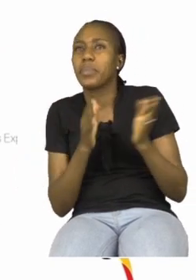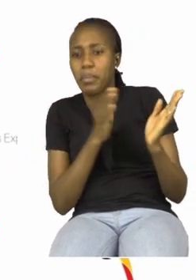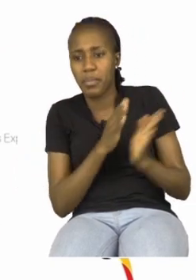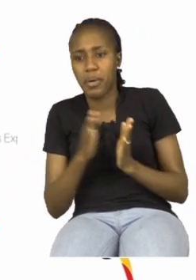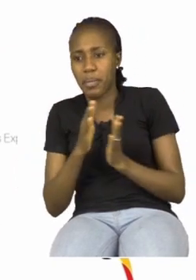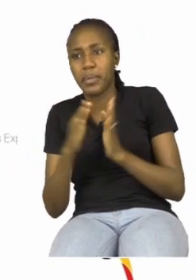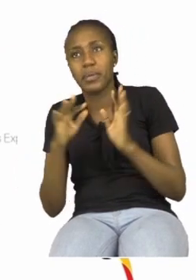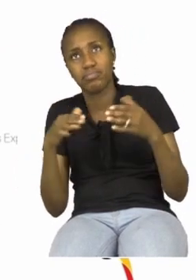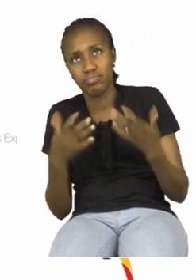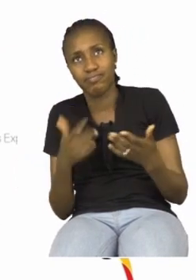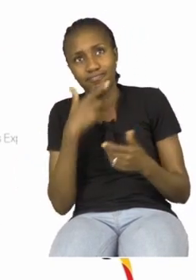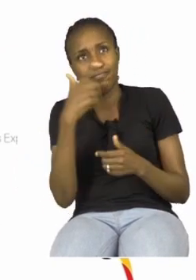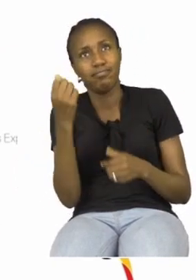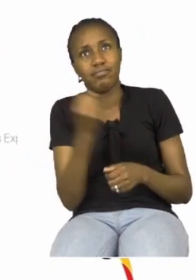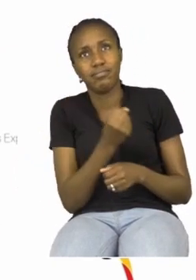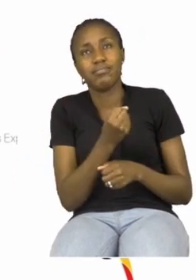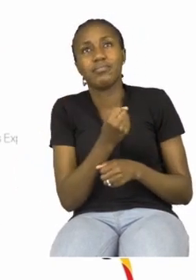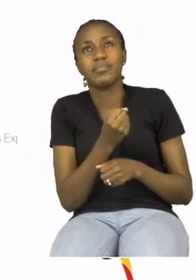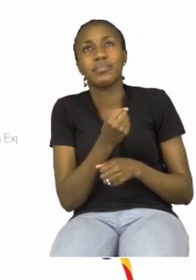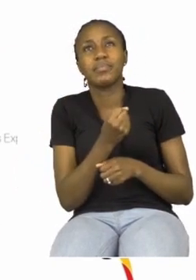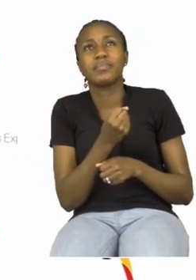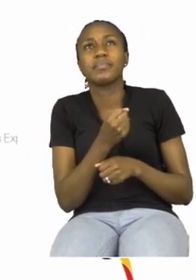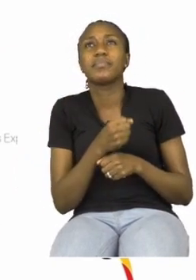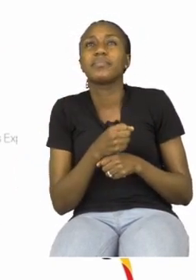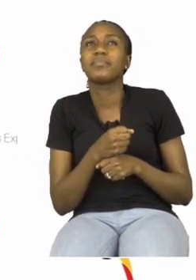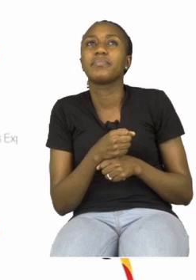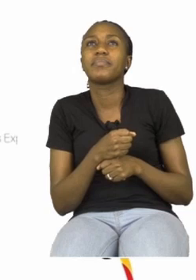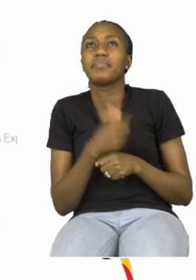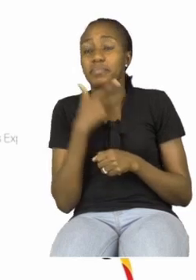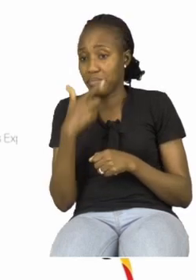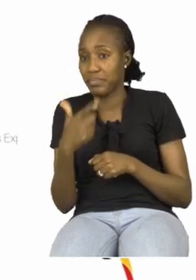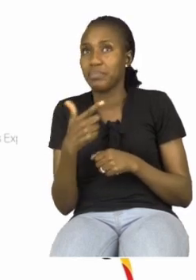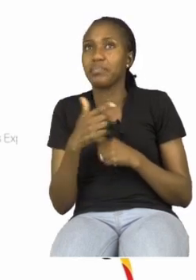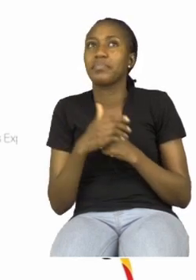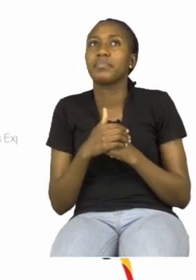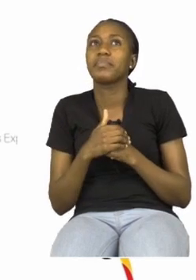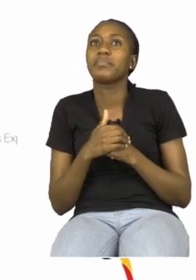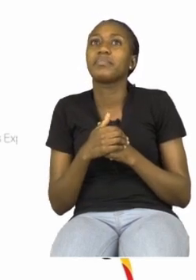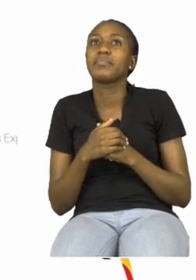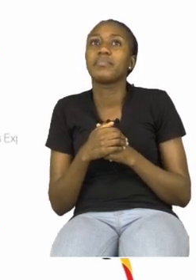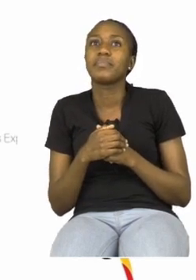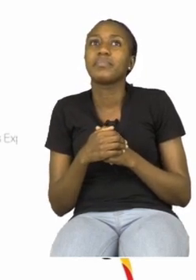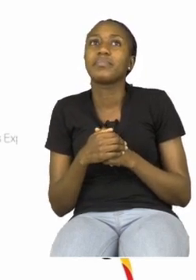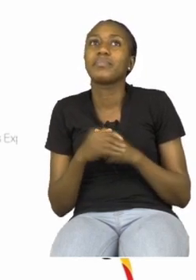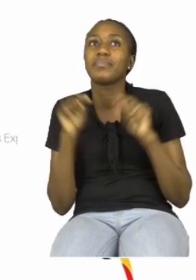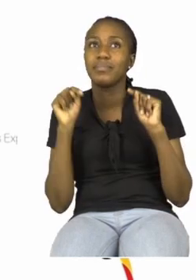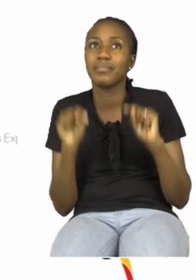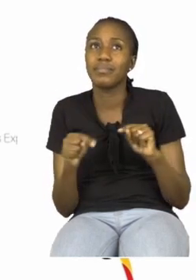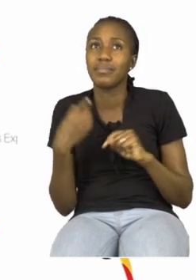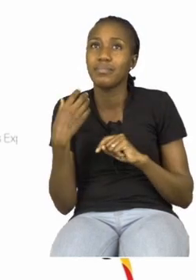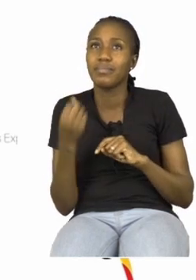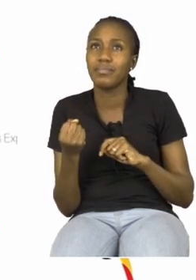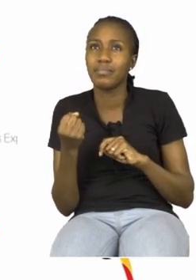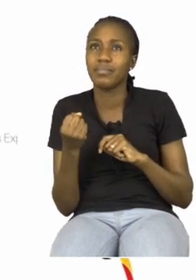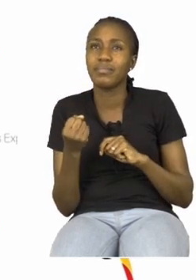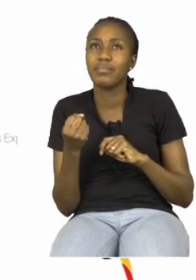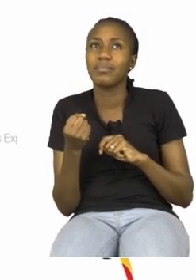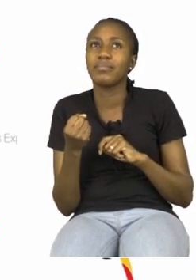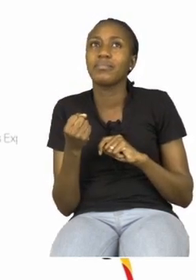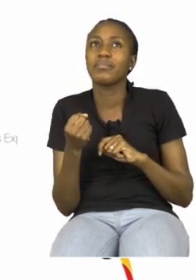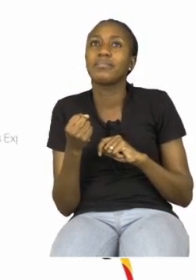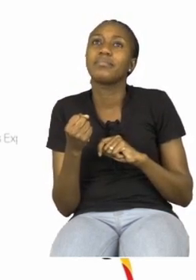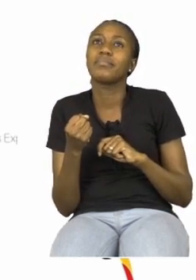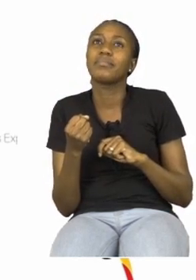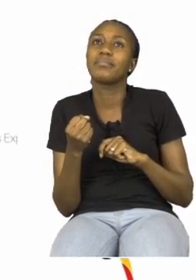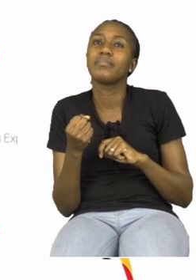for the sport. Thank you so much for coming through today. Very gladly. Thanks, Limba. And in studio, I'm joined by an Olympian, and